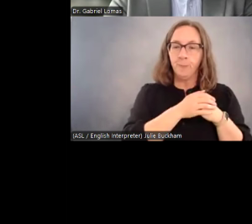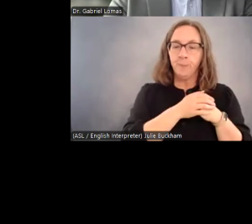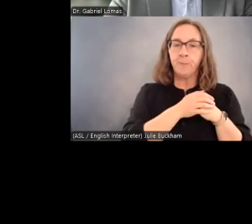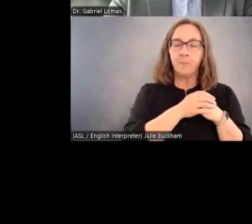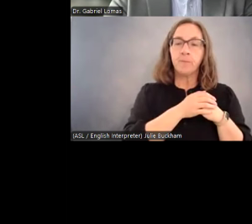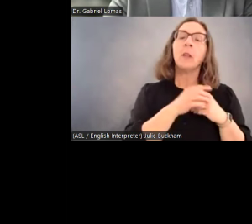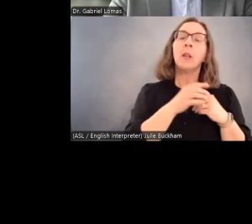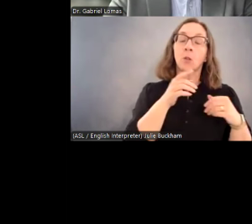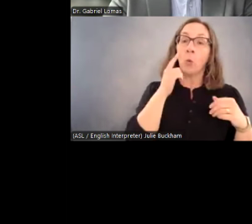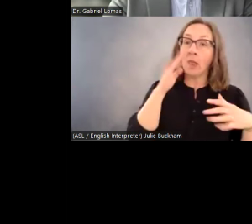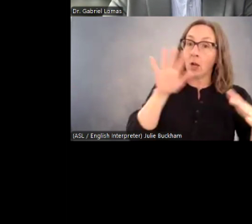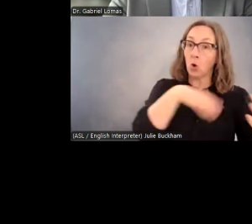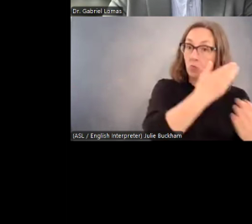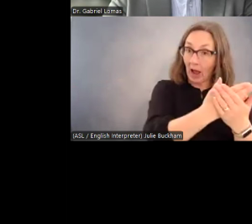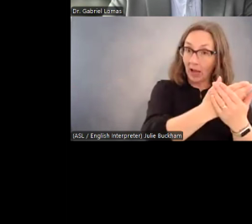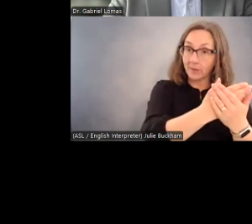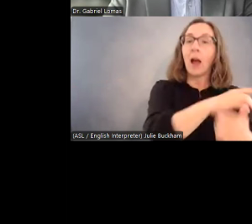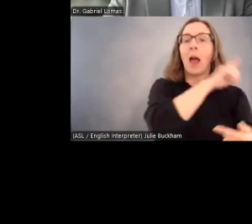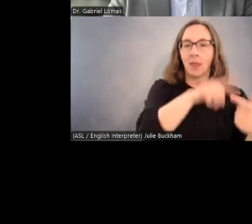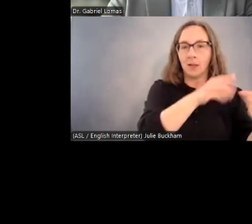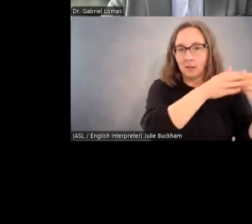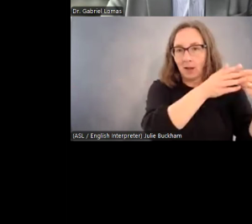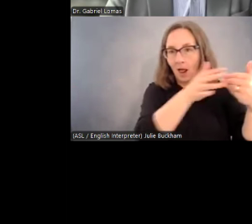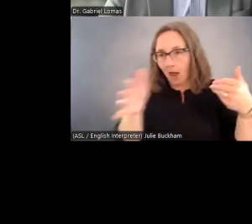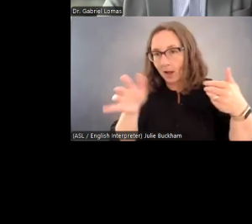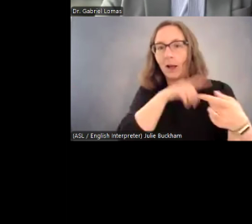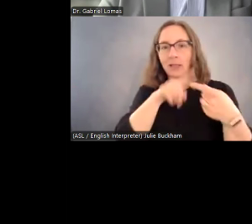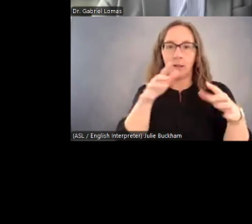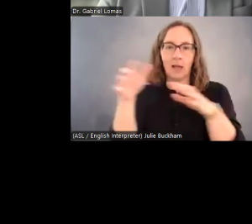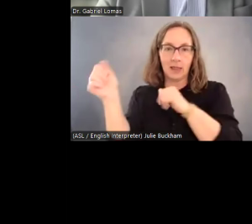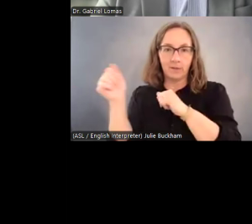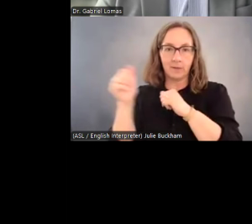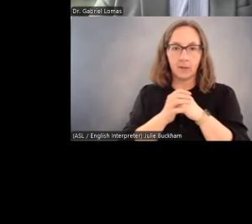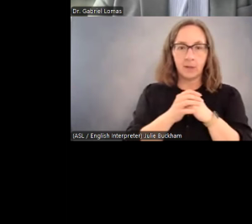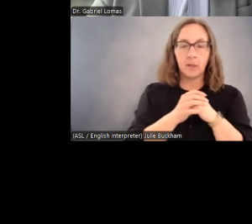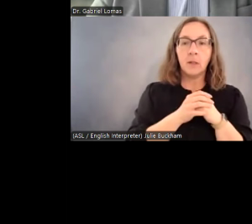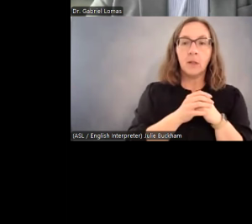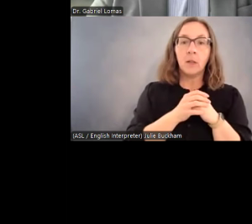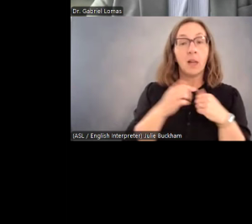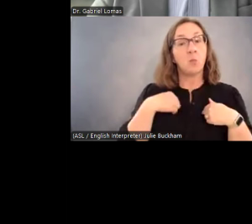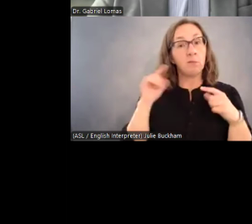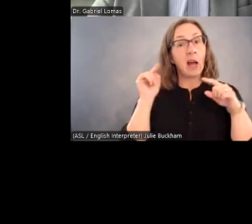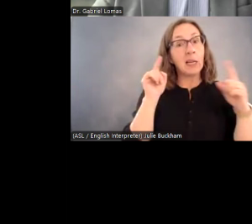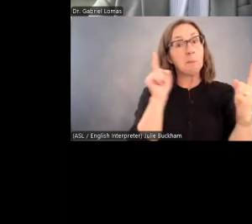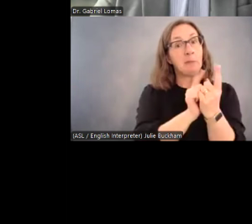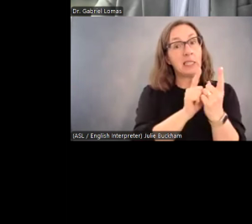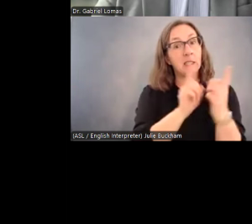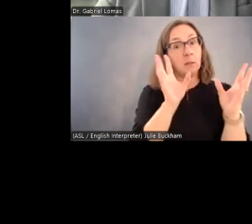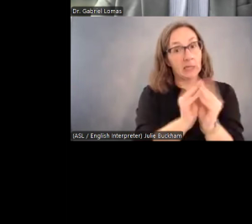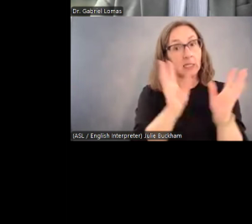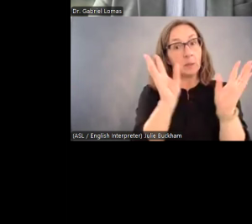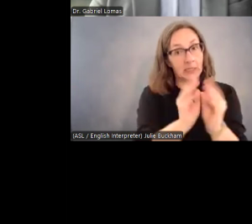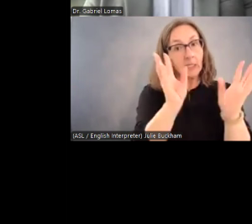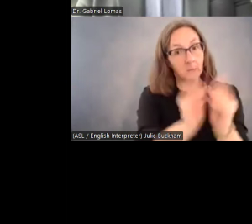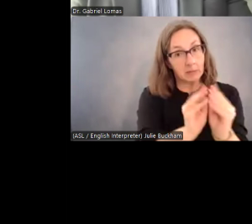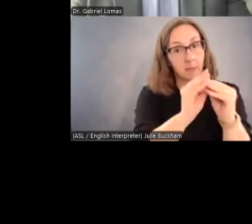and then throughout their stay. And we meet regularly in order to do that, to try and come up with